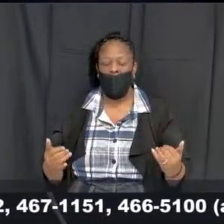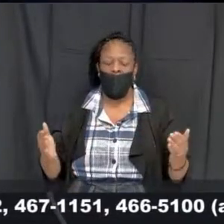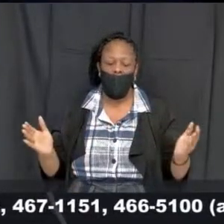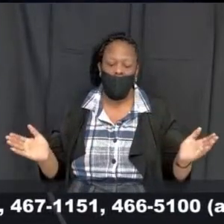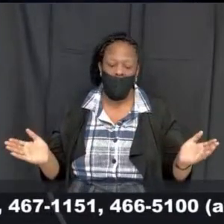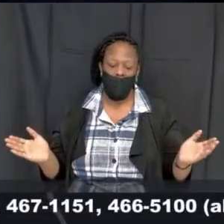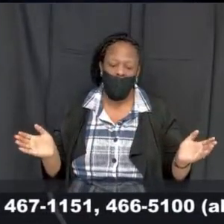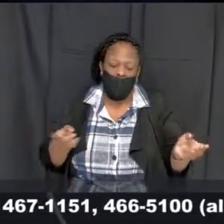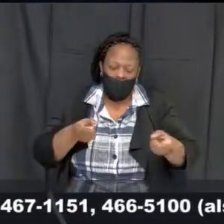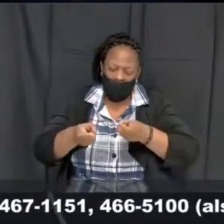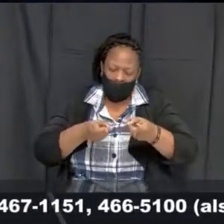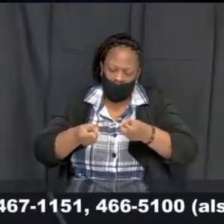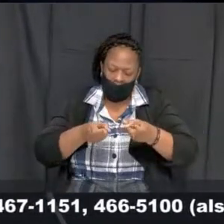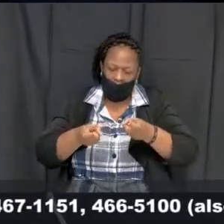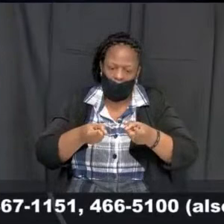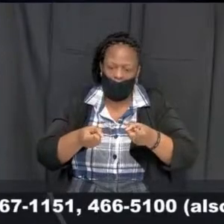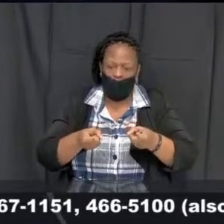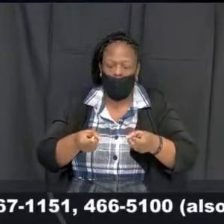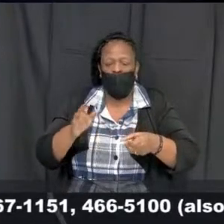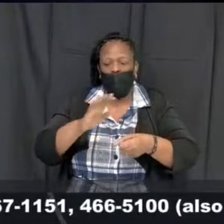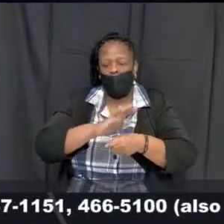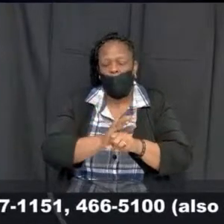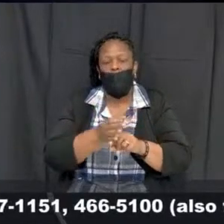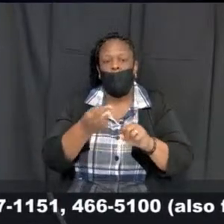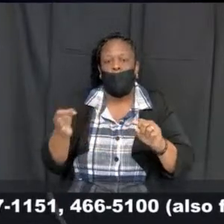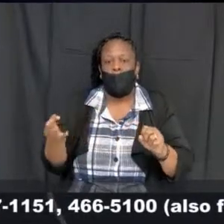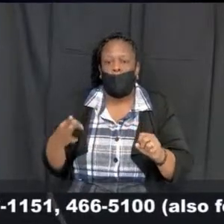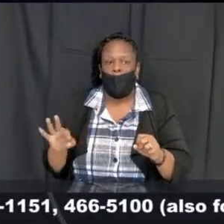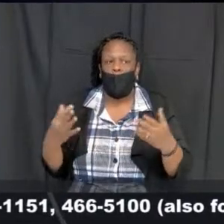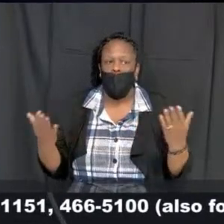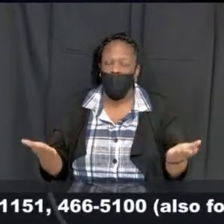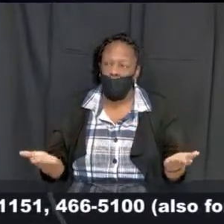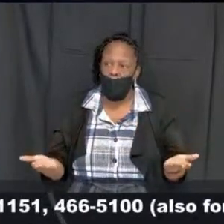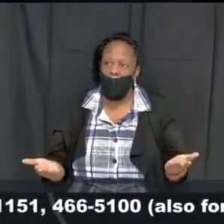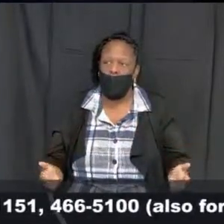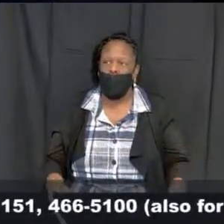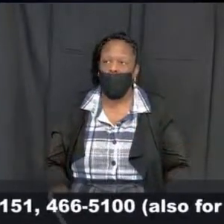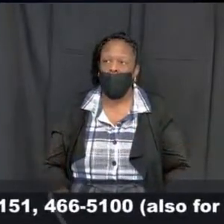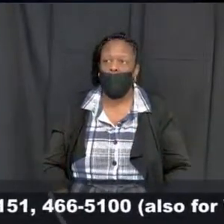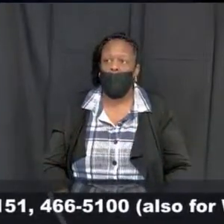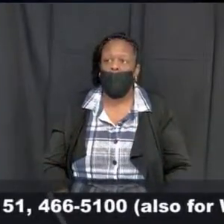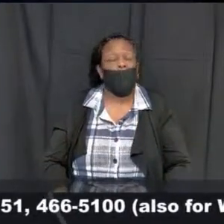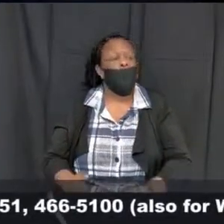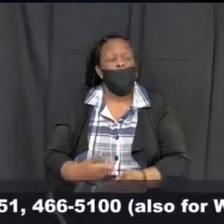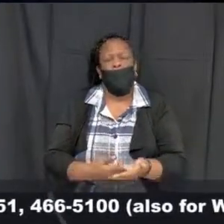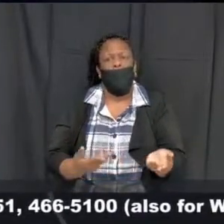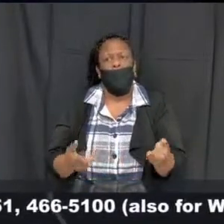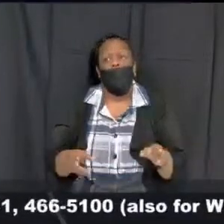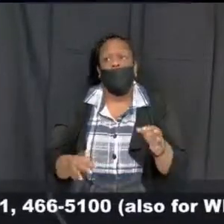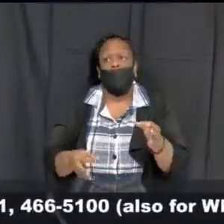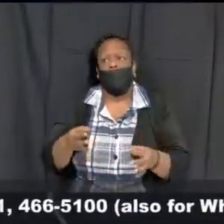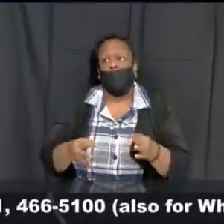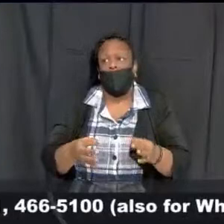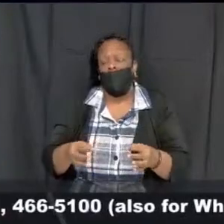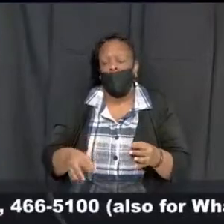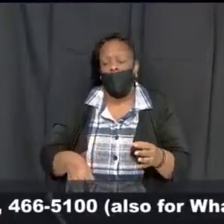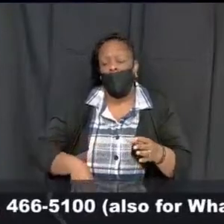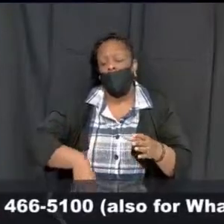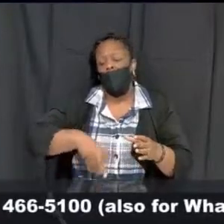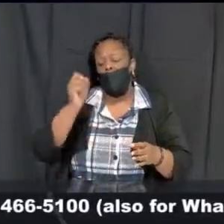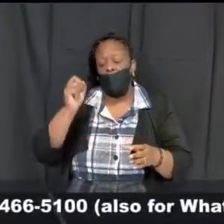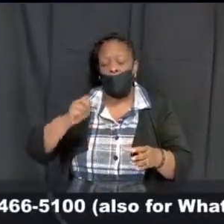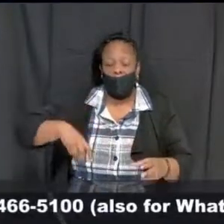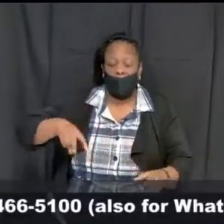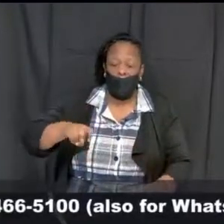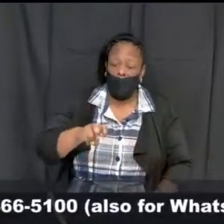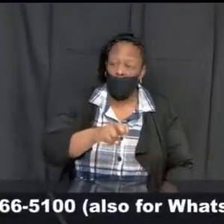to manage the present pandemic that we are dealing with. Now, what will be the benefits to persons outside the tourism sector? Because